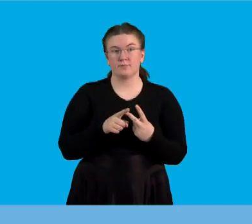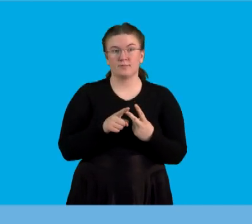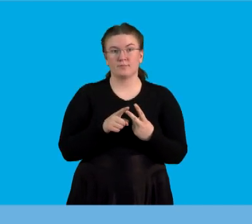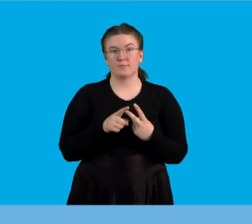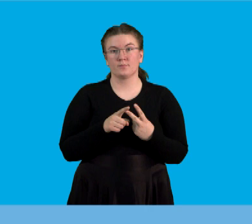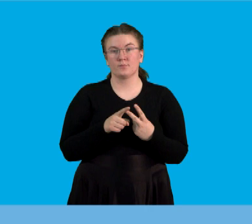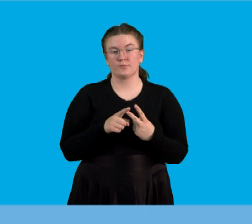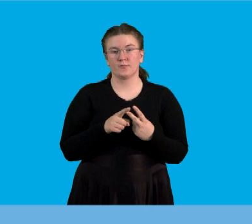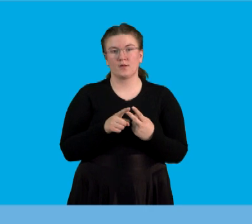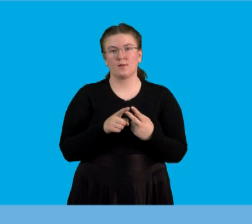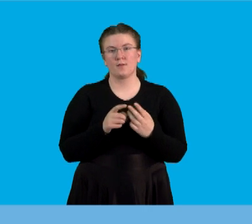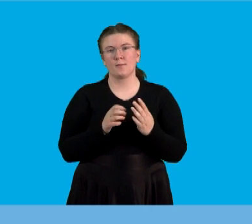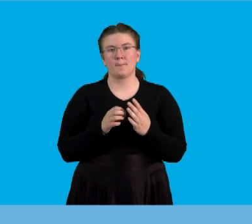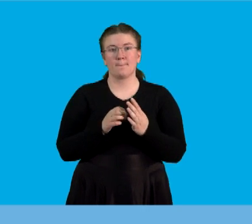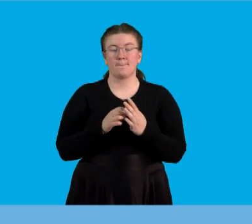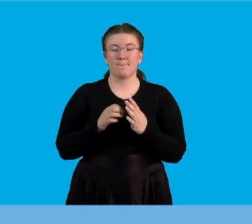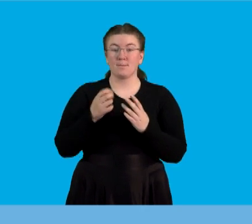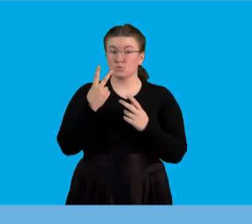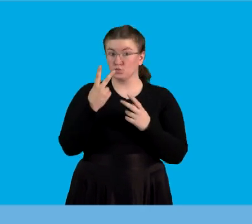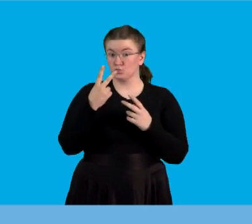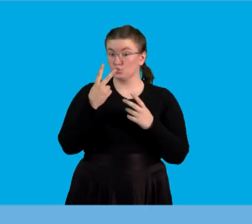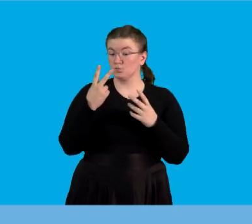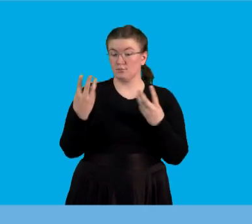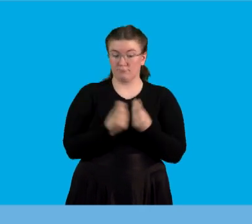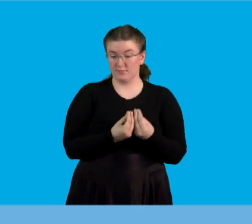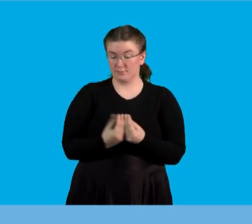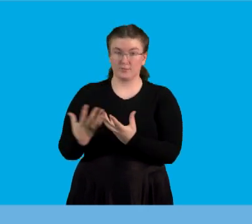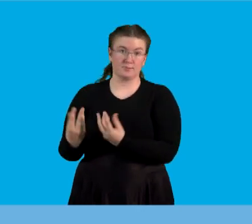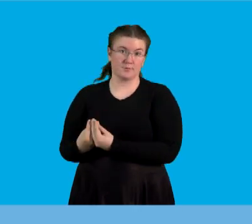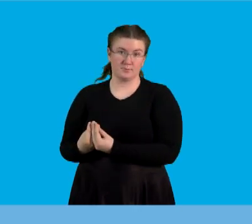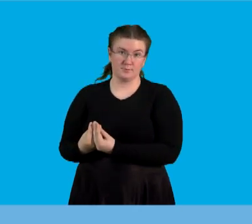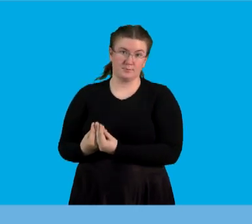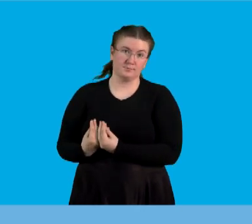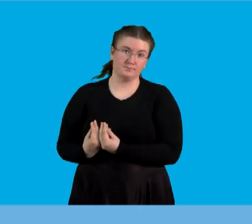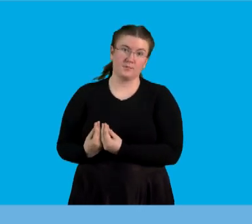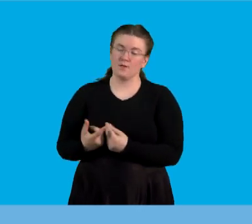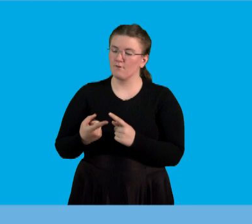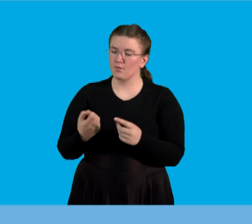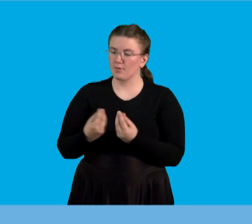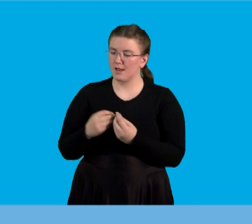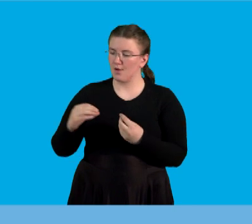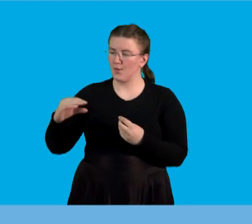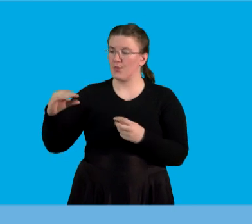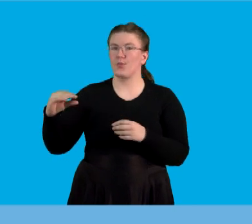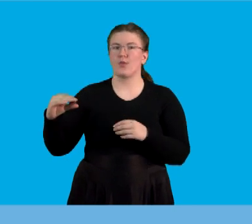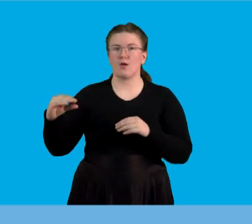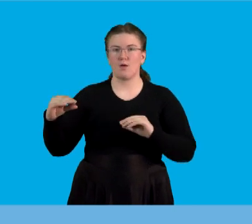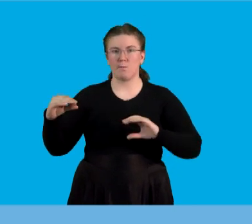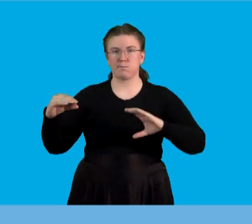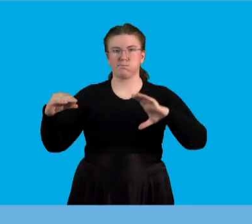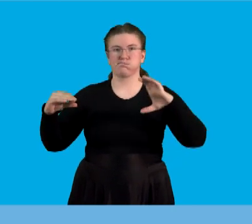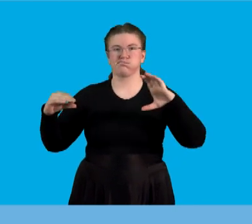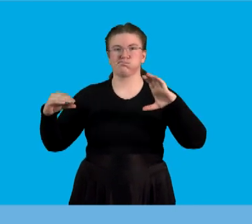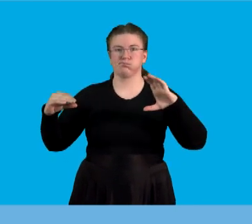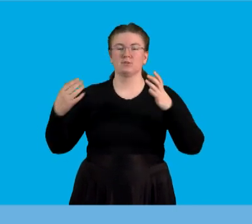moving from, so if this is your border of the 2 different mediums, and this light, it is moving from a less dense to a